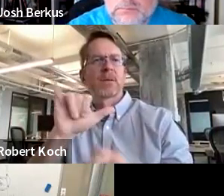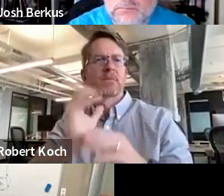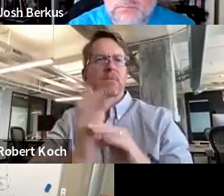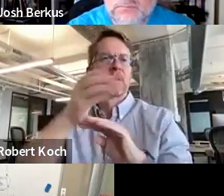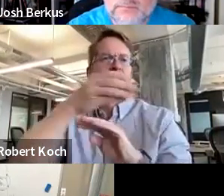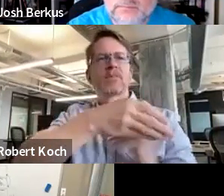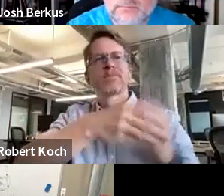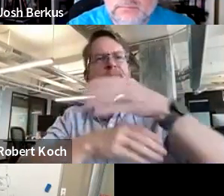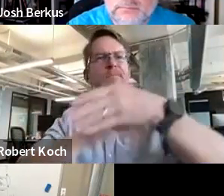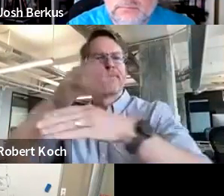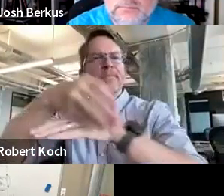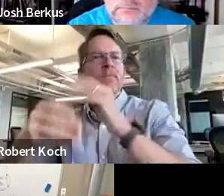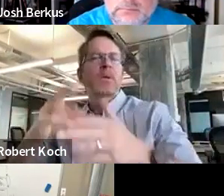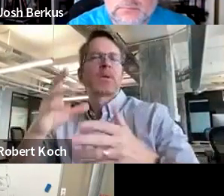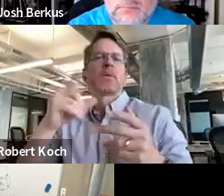intersectionality?